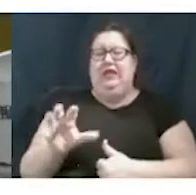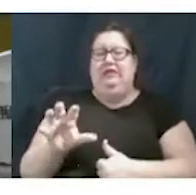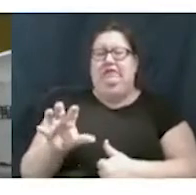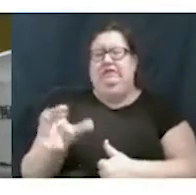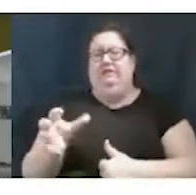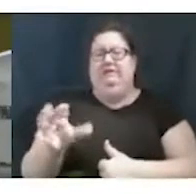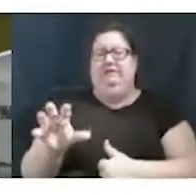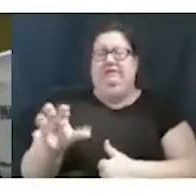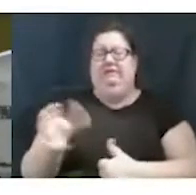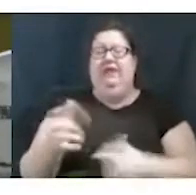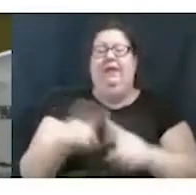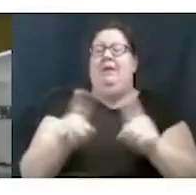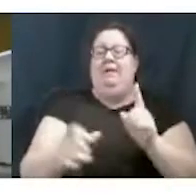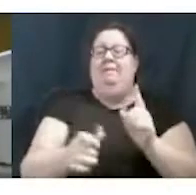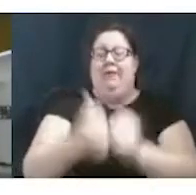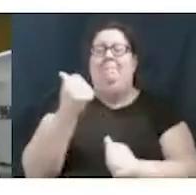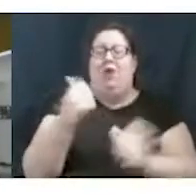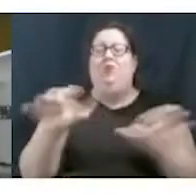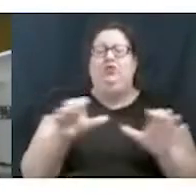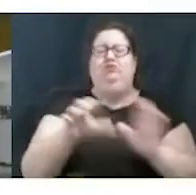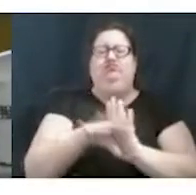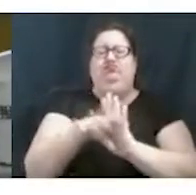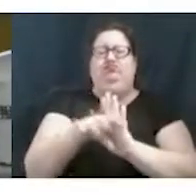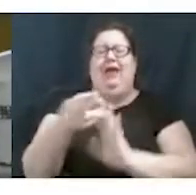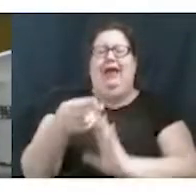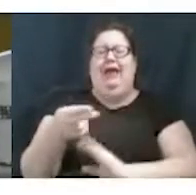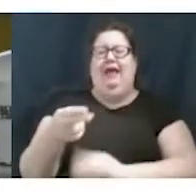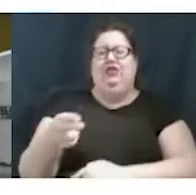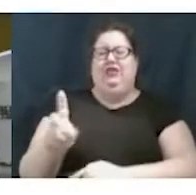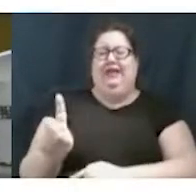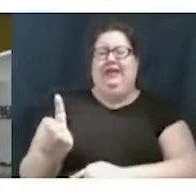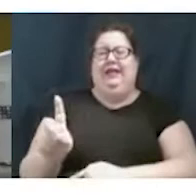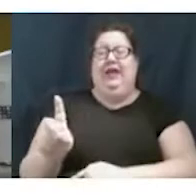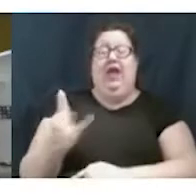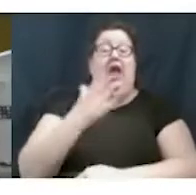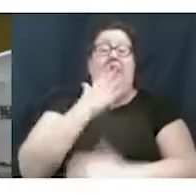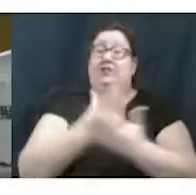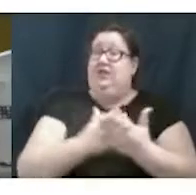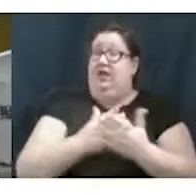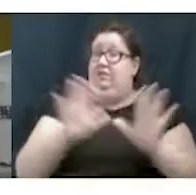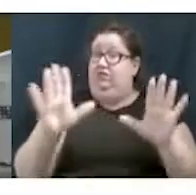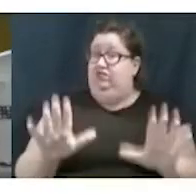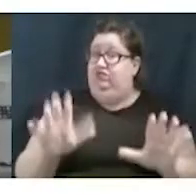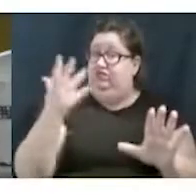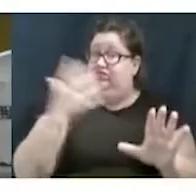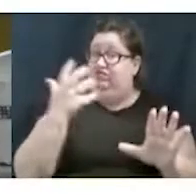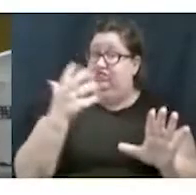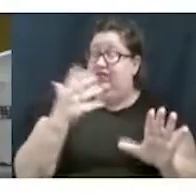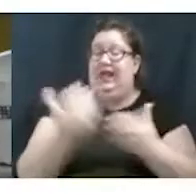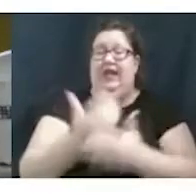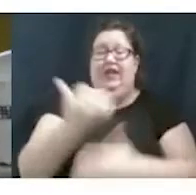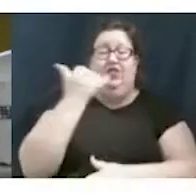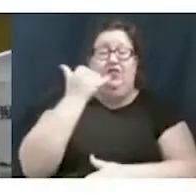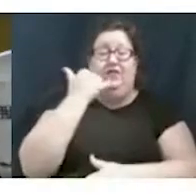But yes, most shoot in HD, so this should be more than enough. And some of them are exceptional. There's a new phone out that shoots in